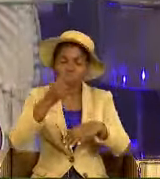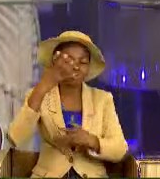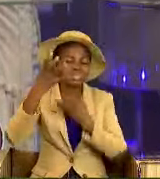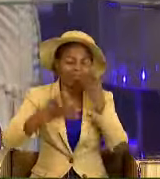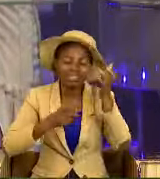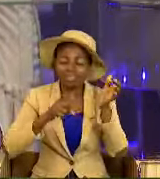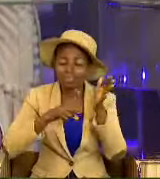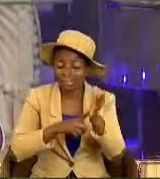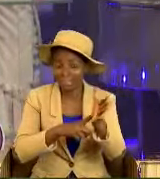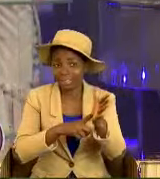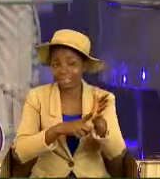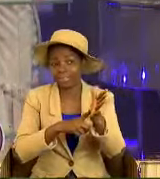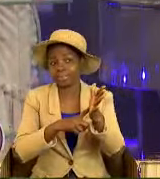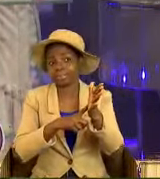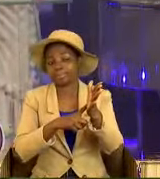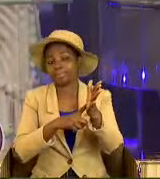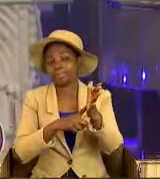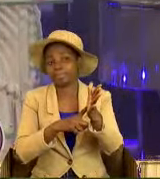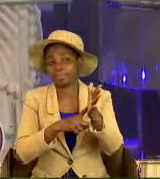voice